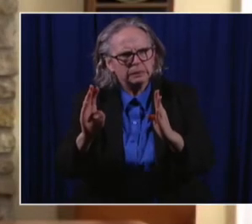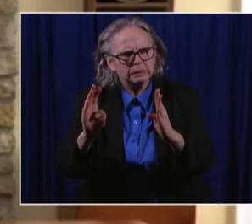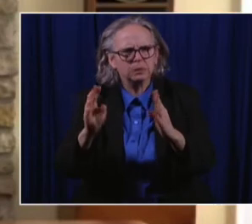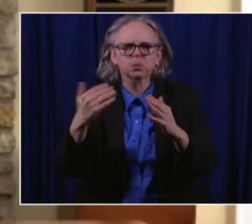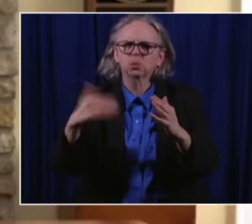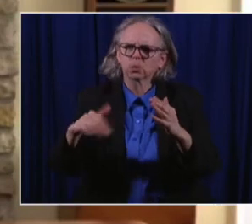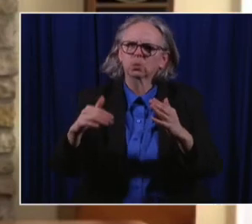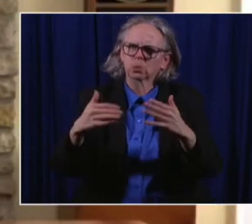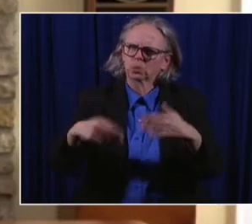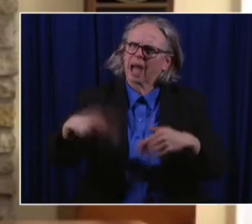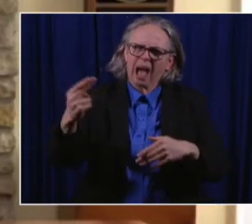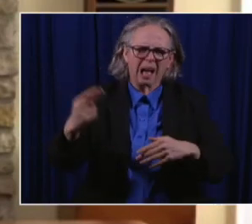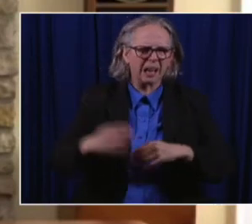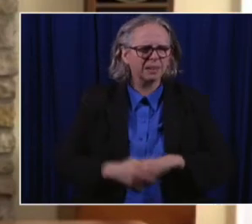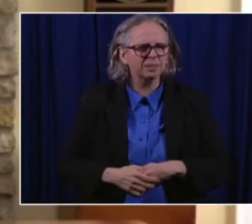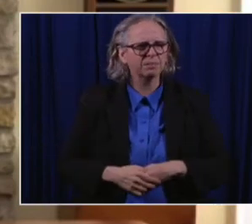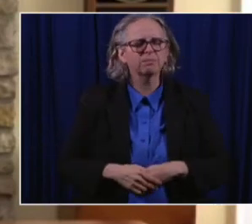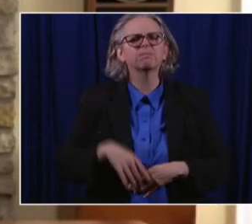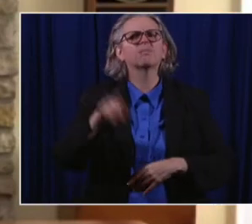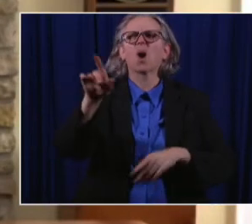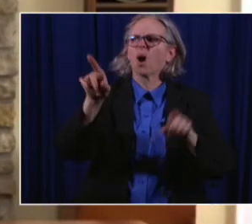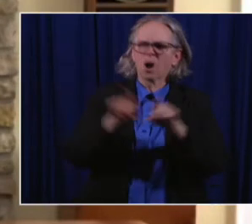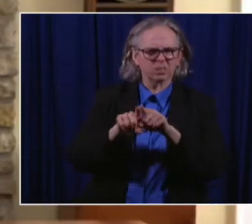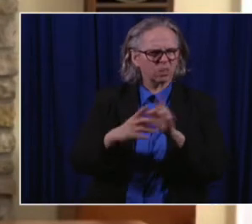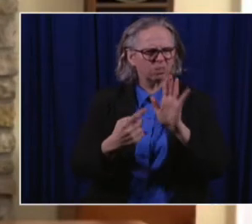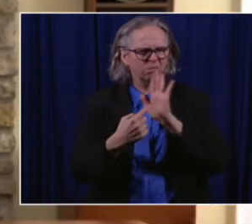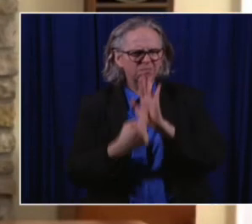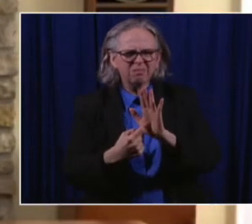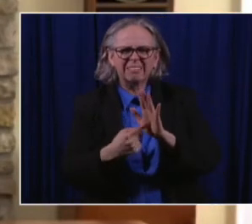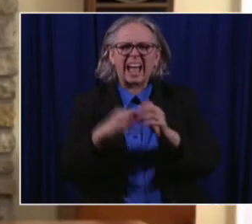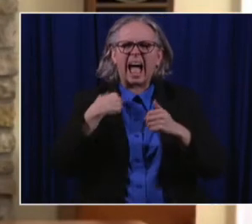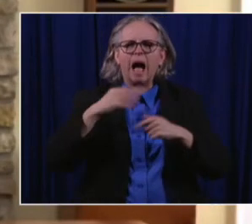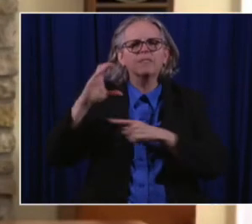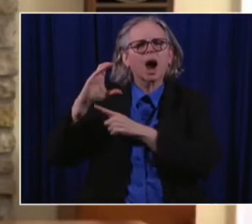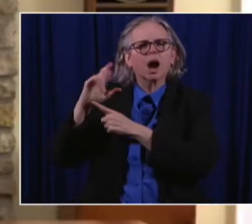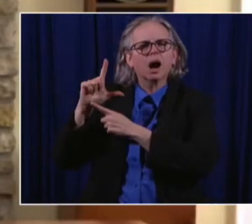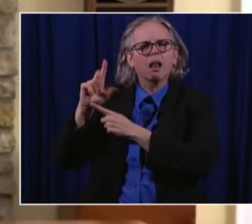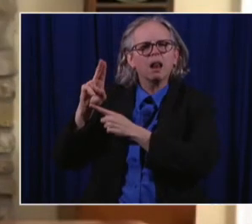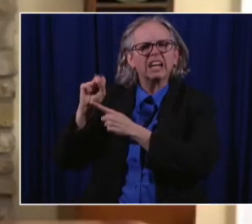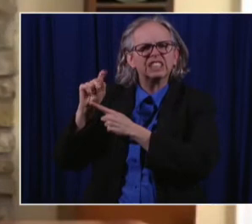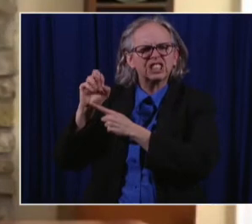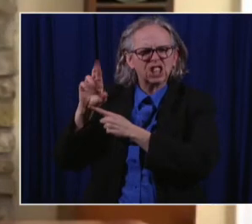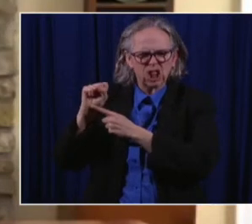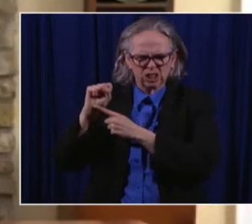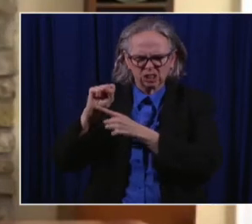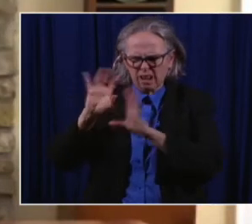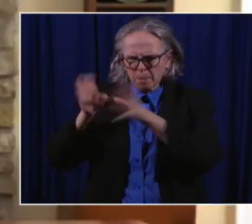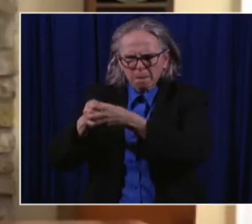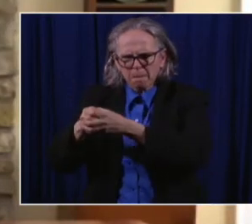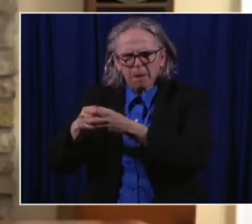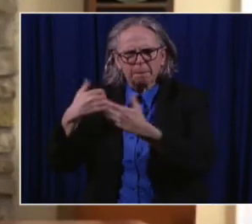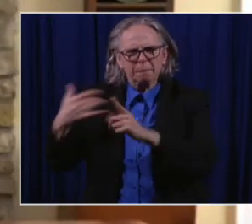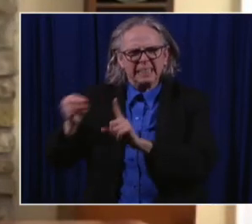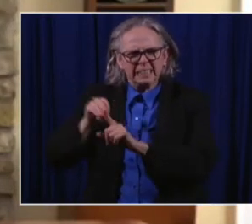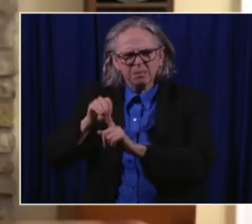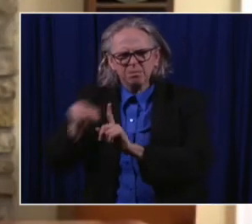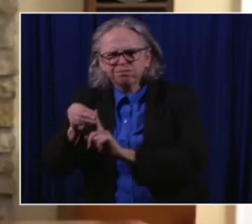comparing basically concentration of it. So you go from here, Eric, let's look at the top